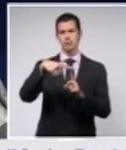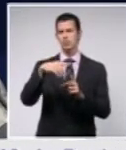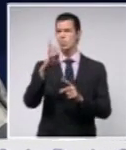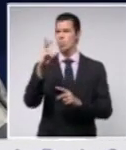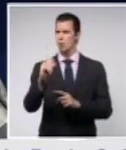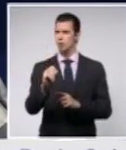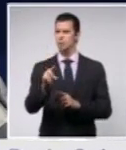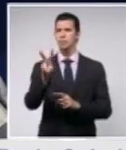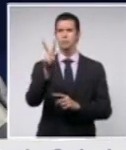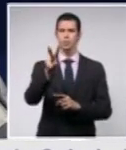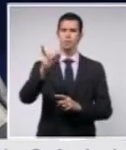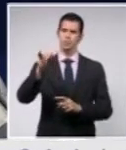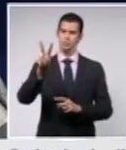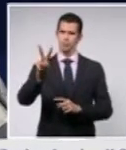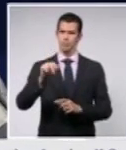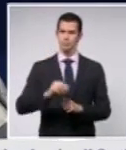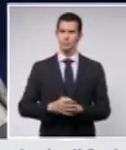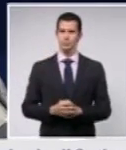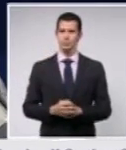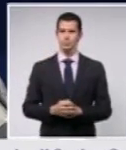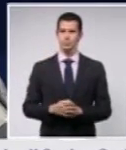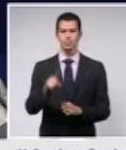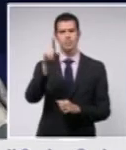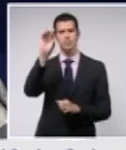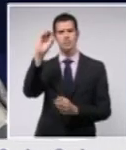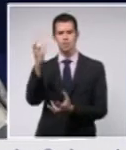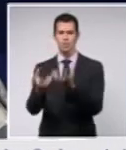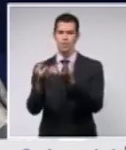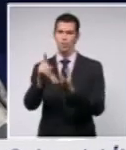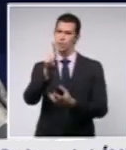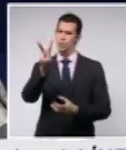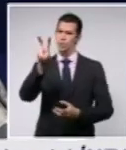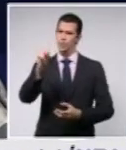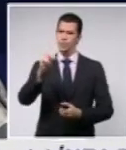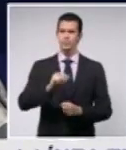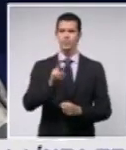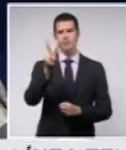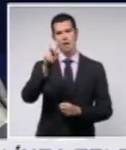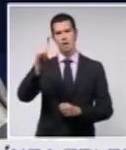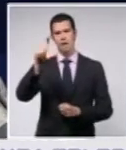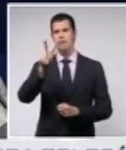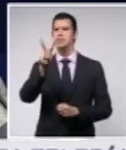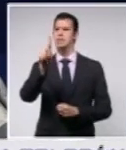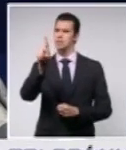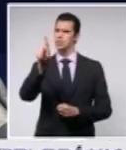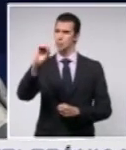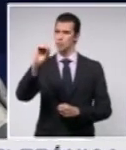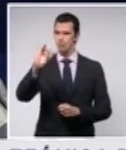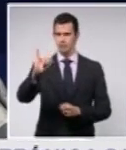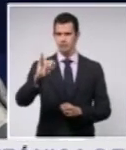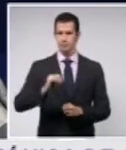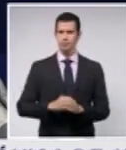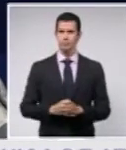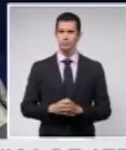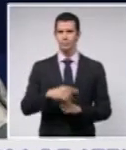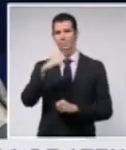4,043, Mayabeque, 313, Matanzas,